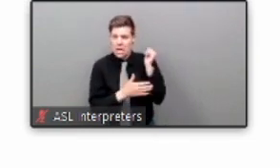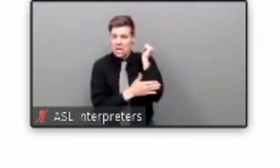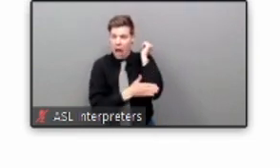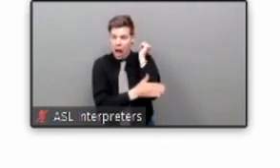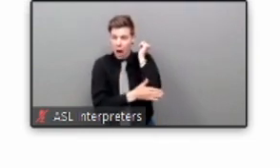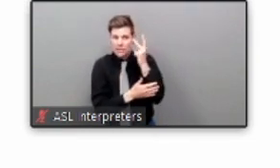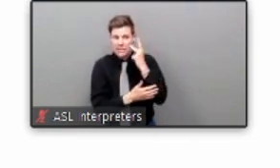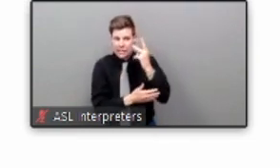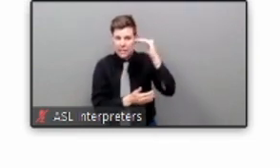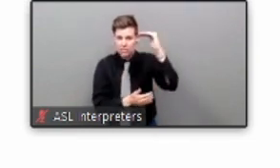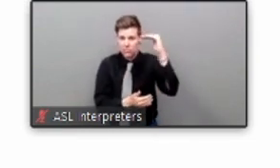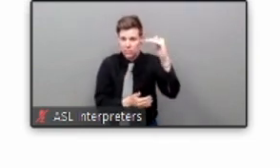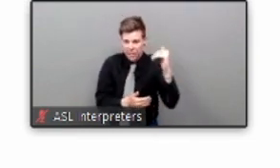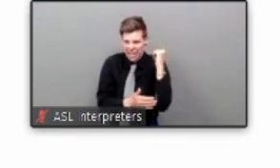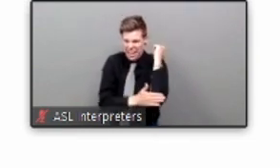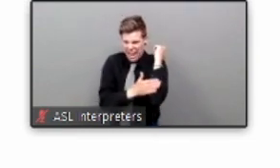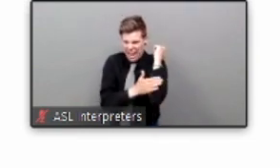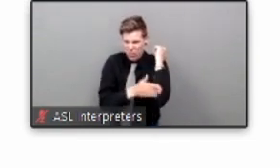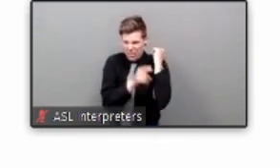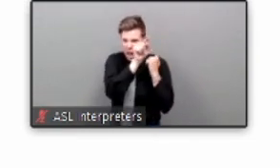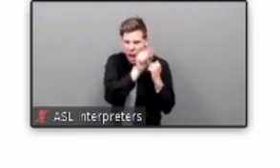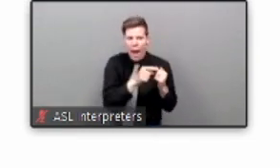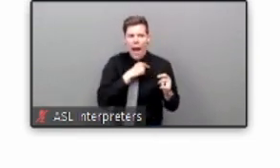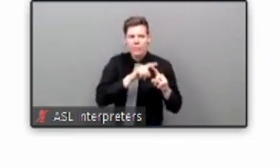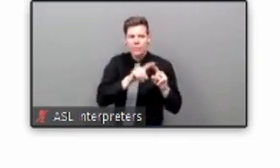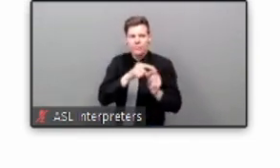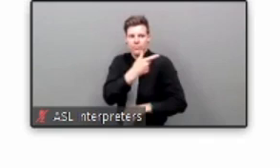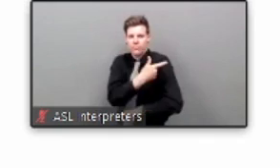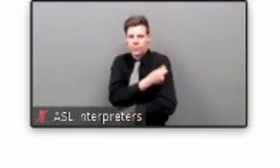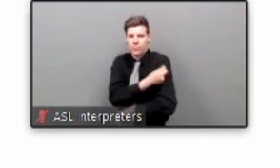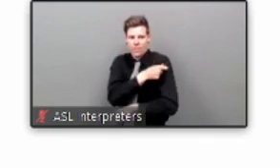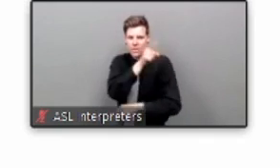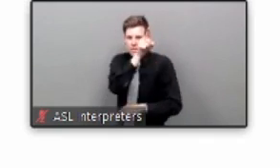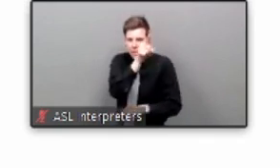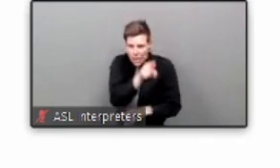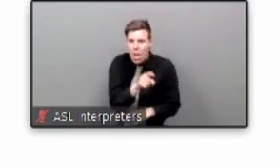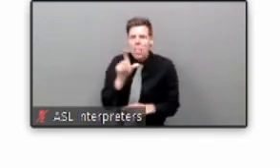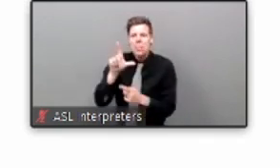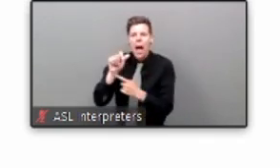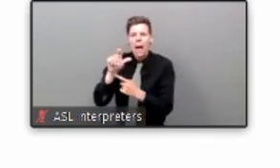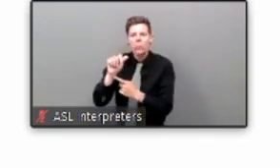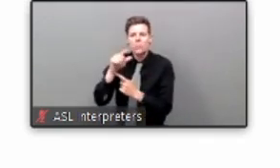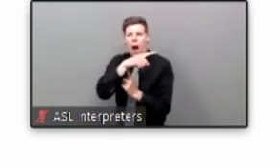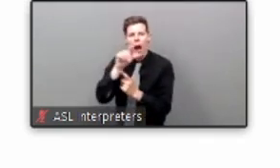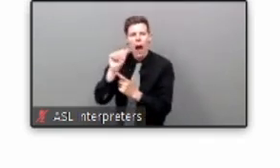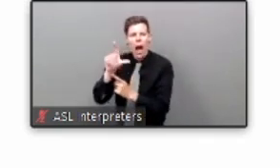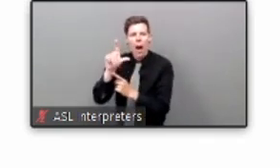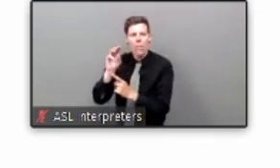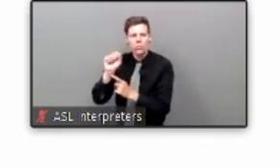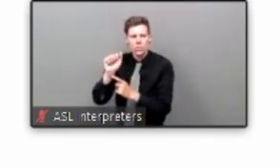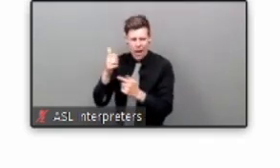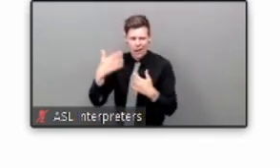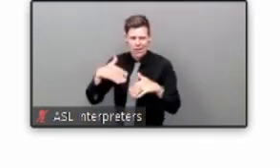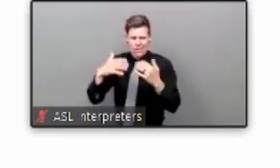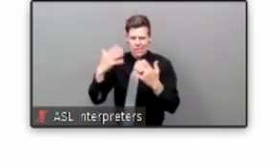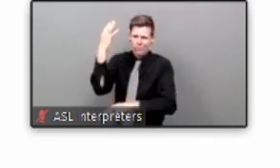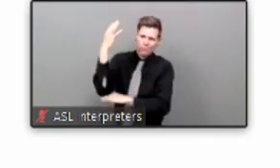Los Alamos still at 79%, about 3 times the vaccination rate of the lowest county. And